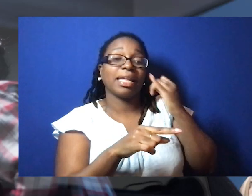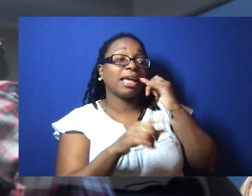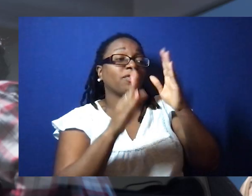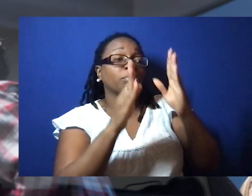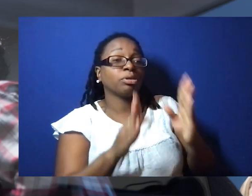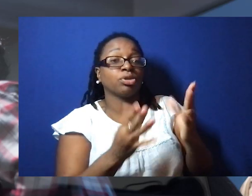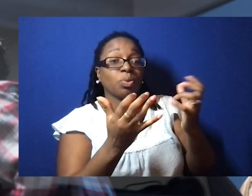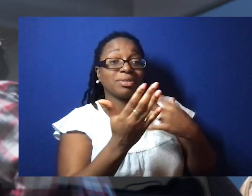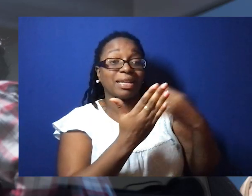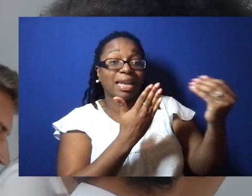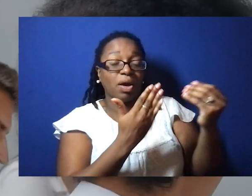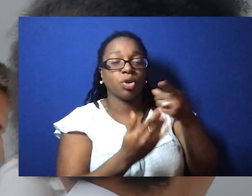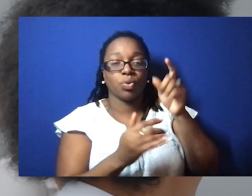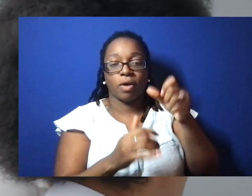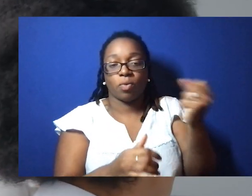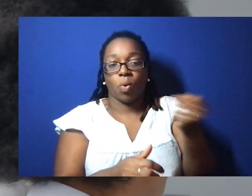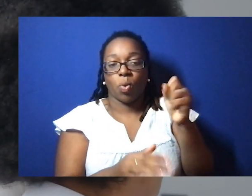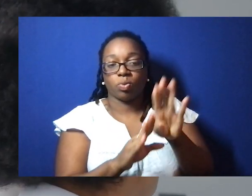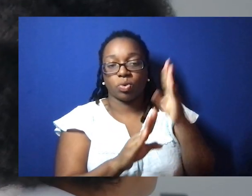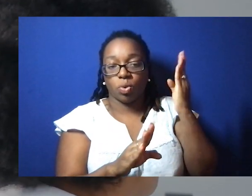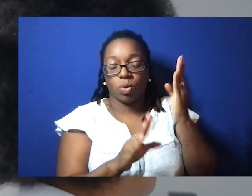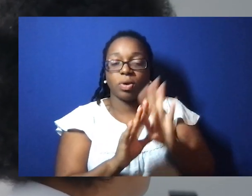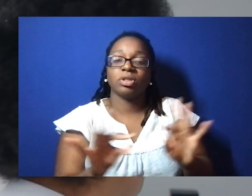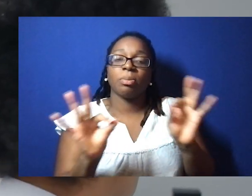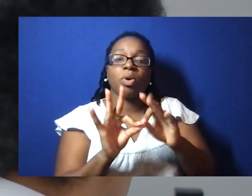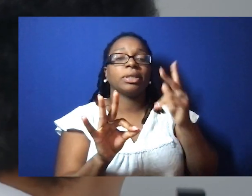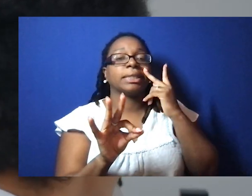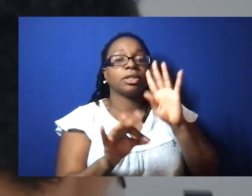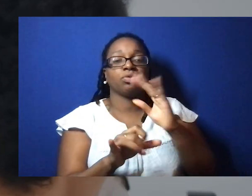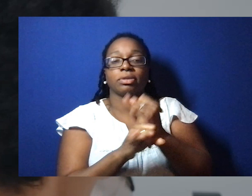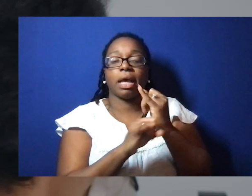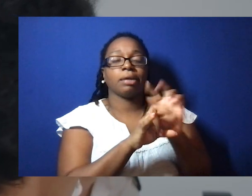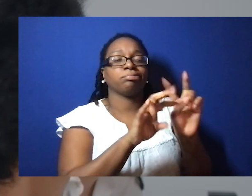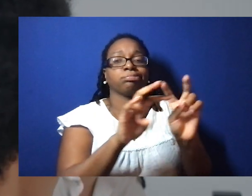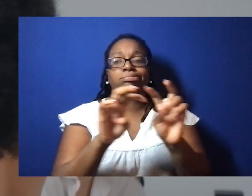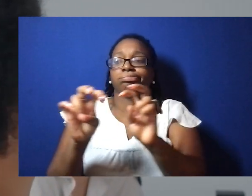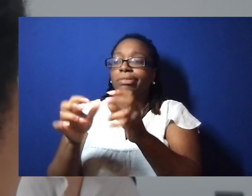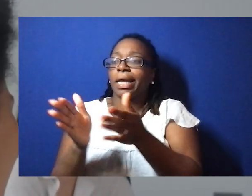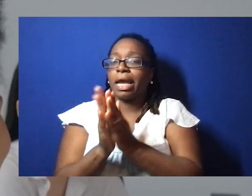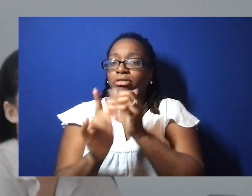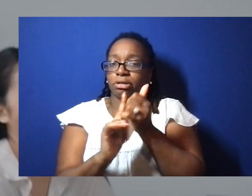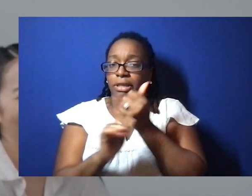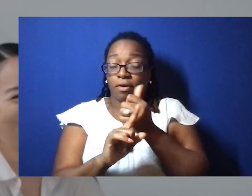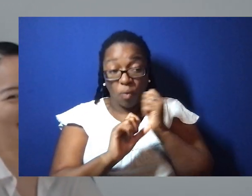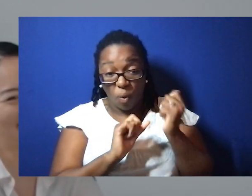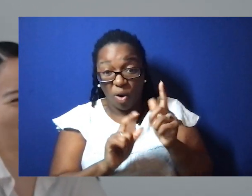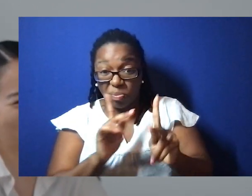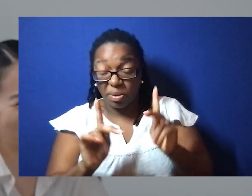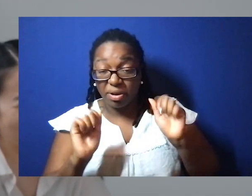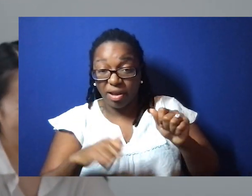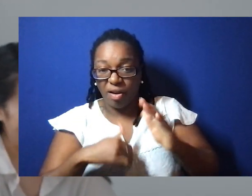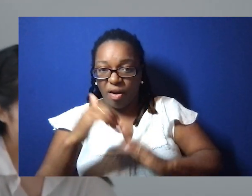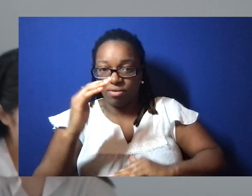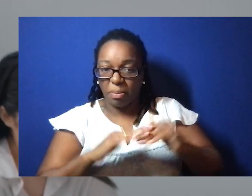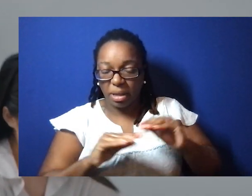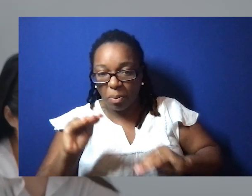as they leave the facility. It's helpful to address your site in its present form and ask yourself, would all guests be able to comfortably